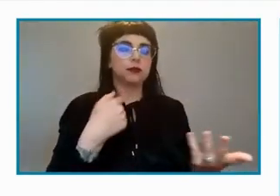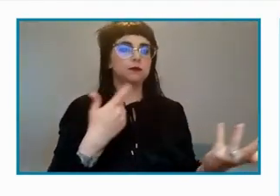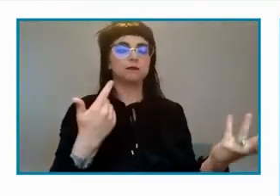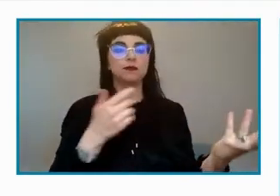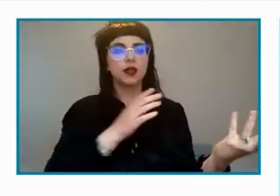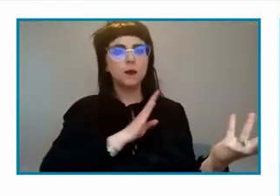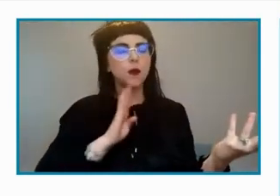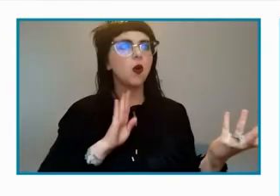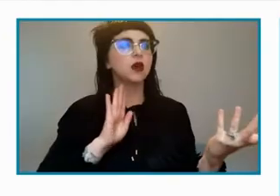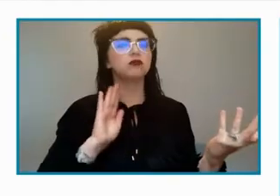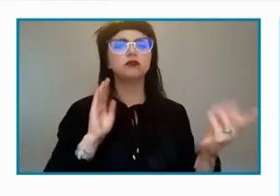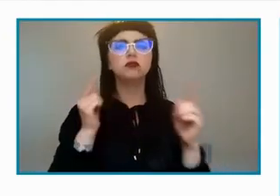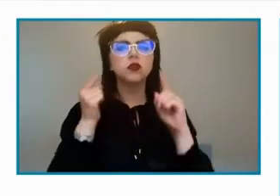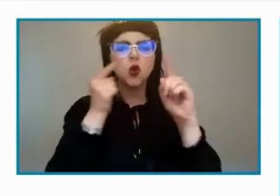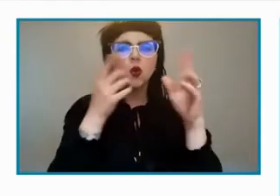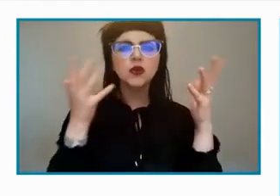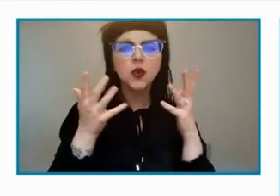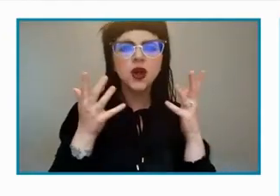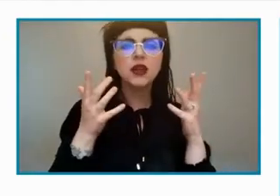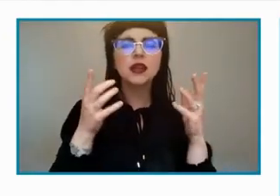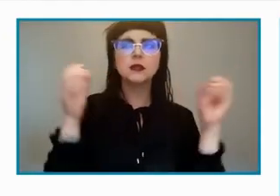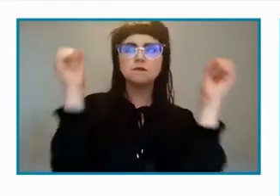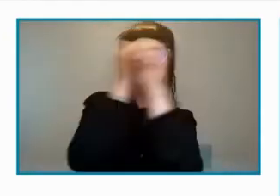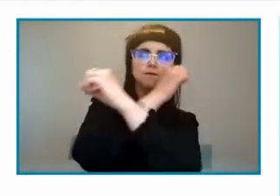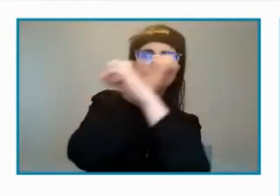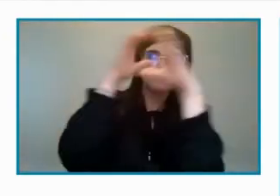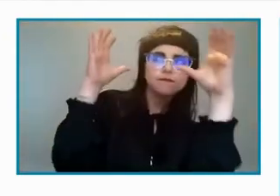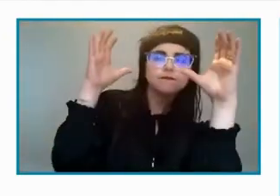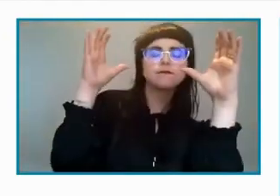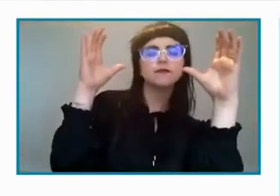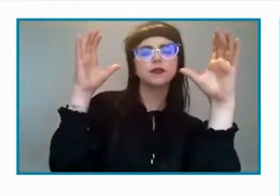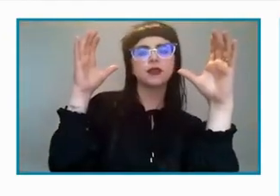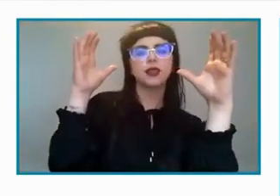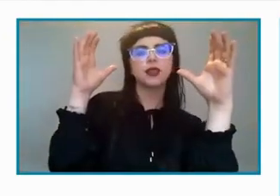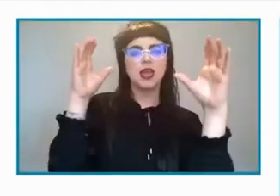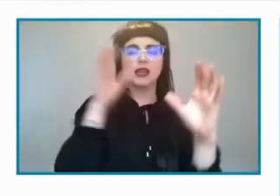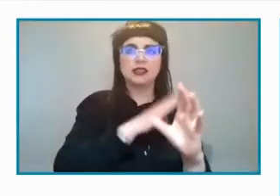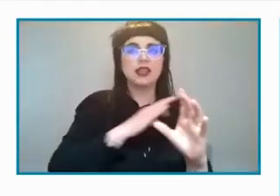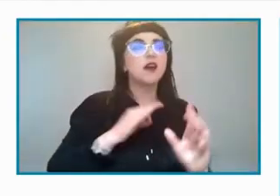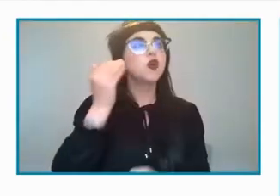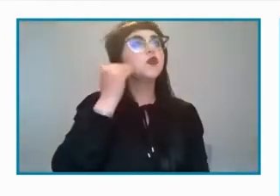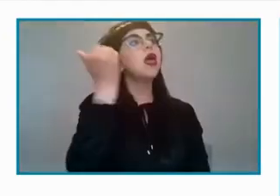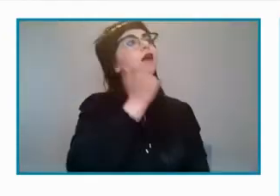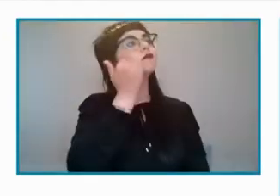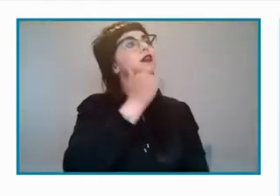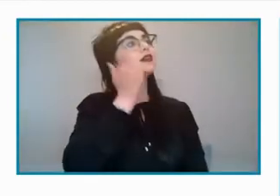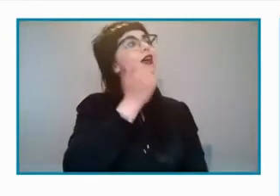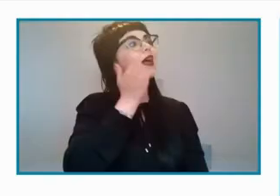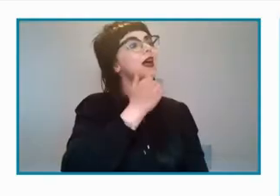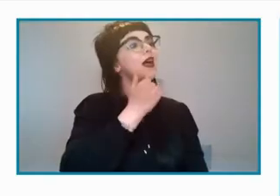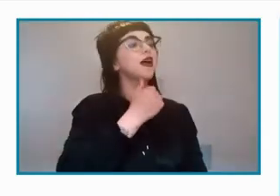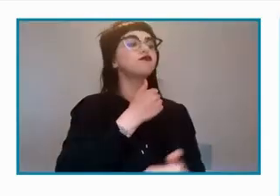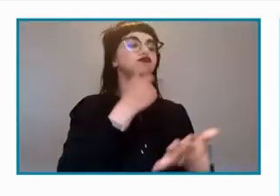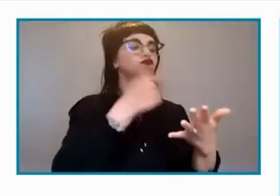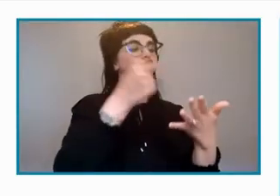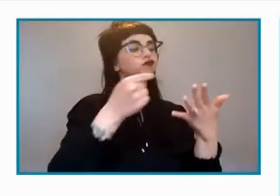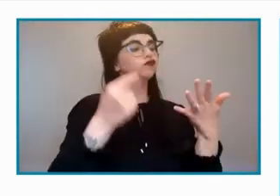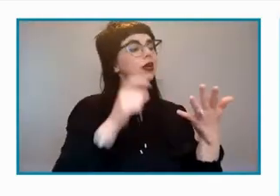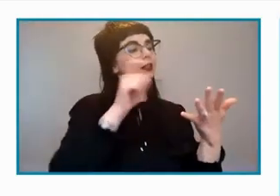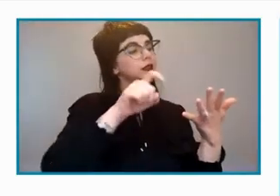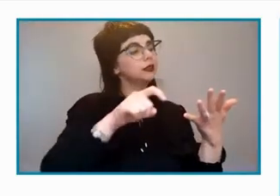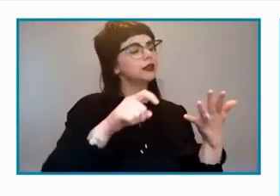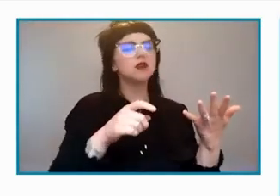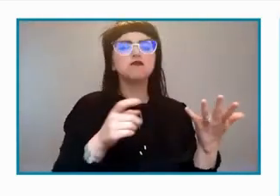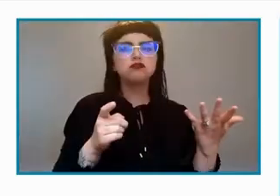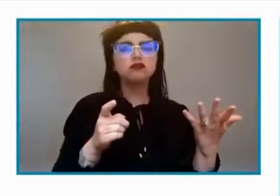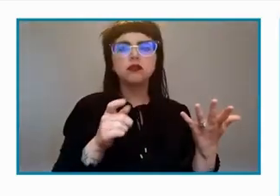is to think about big picture, right? The staff knows the day-to-day. They're doing amazing on the day-to-day. We don't need to be in the day-to-day stuff, right? But